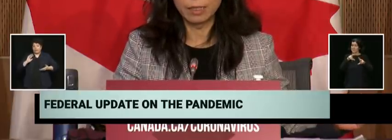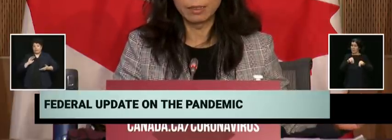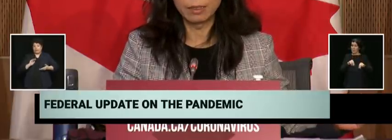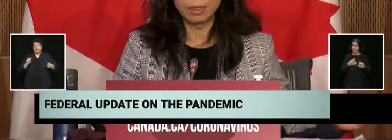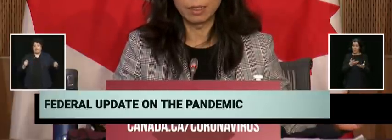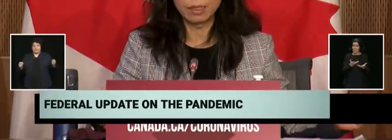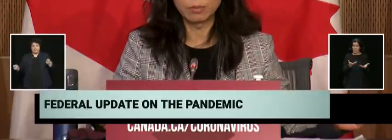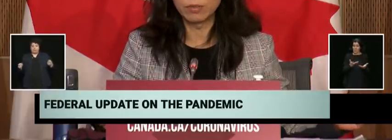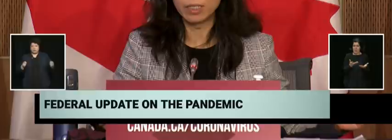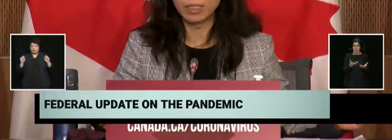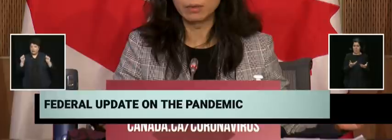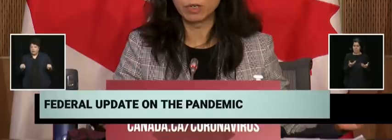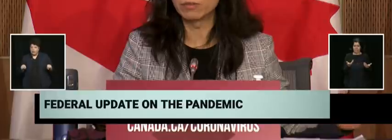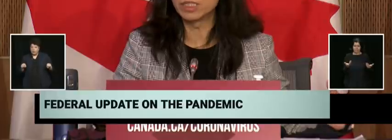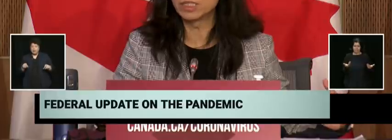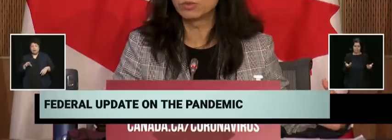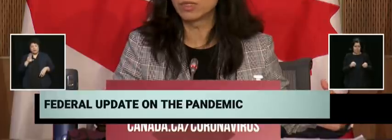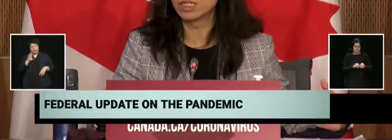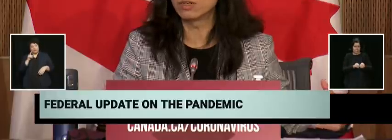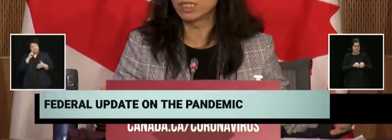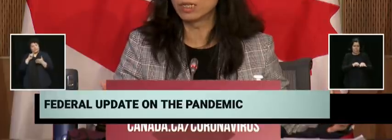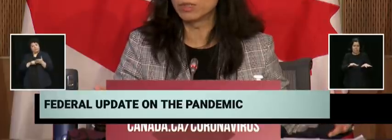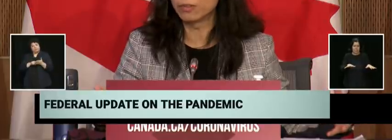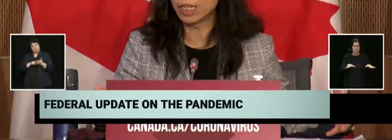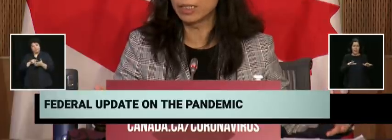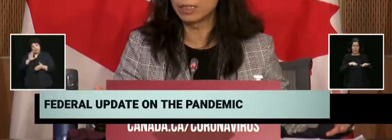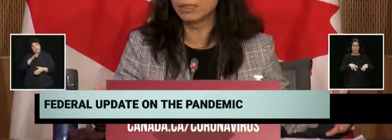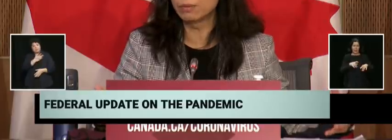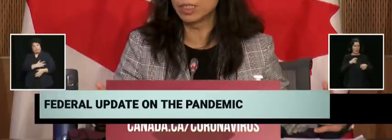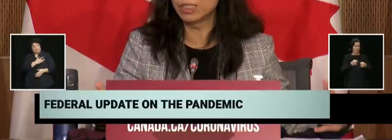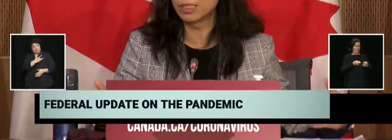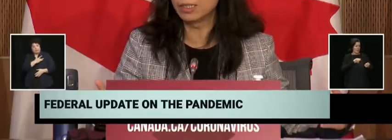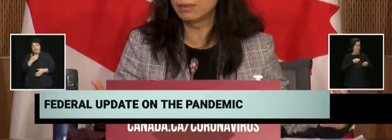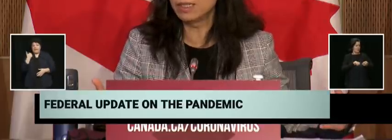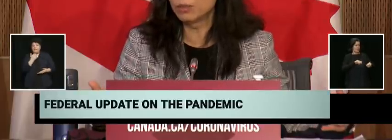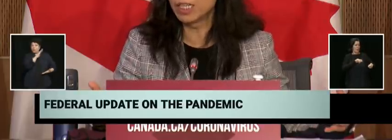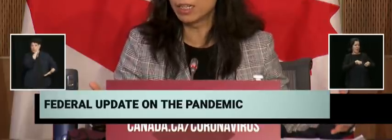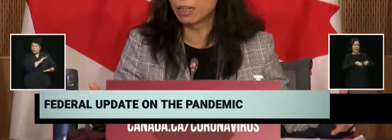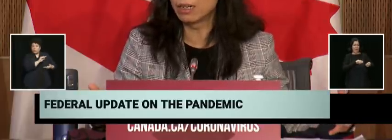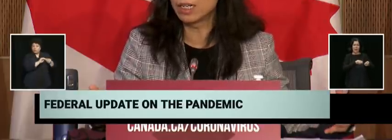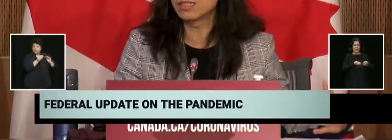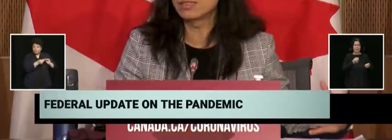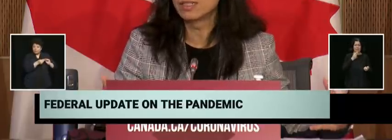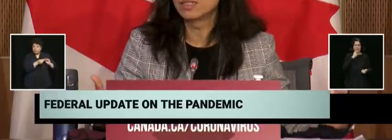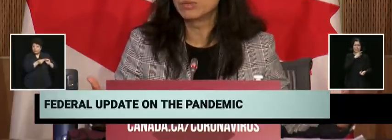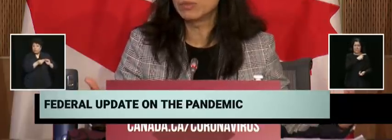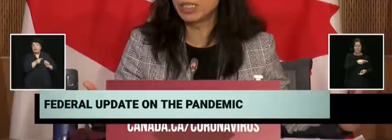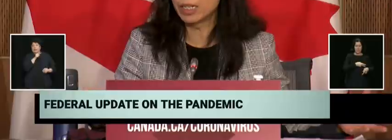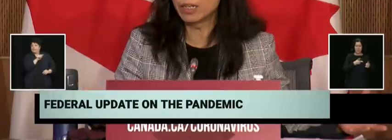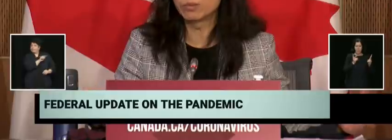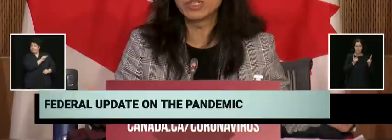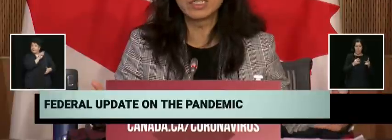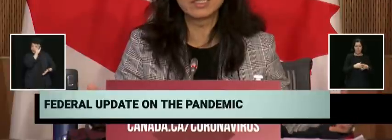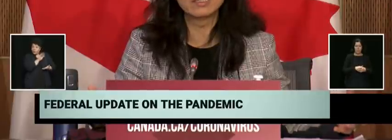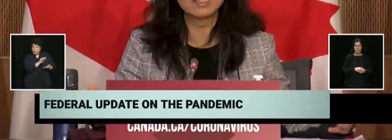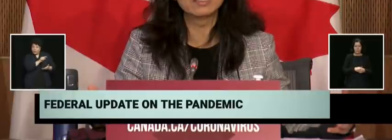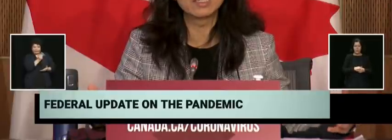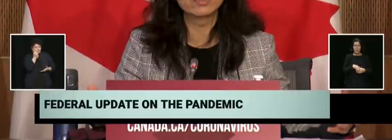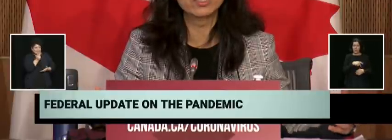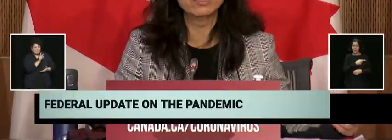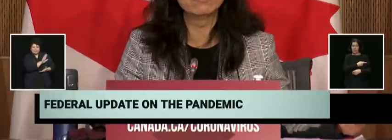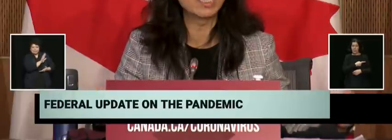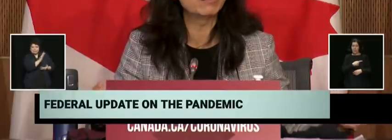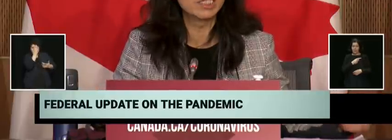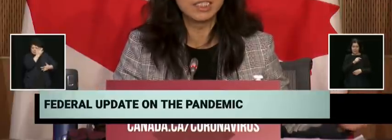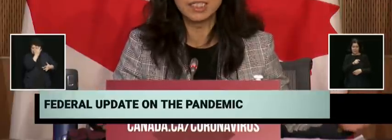that in some of the provinces with the lower number of cases, when you can see where they are and maybe their outbreaks and